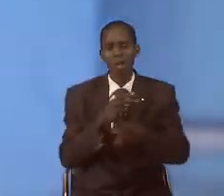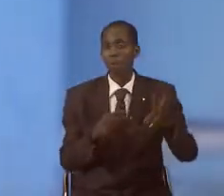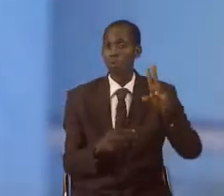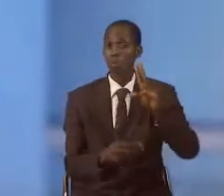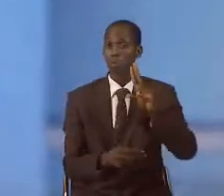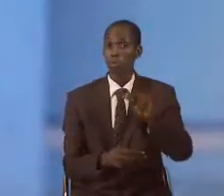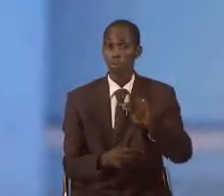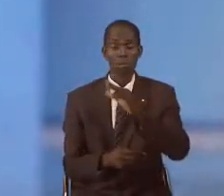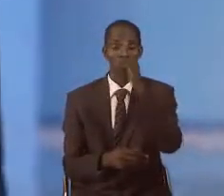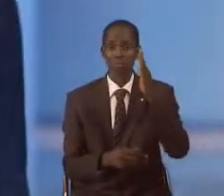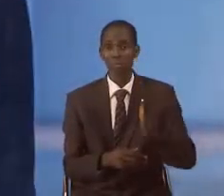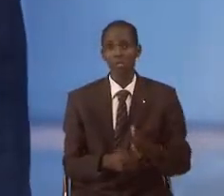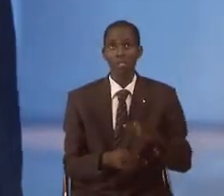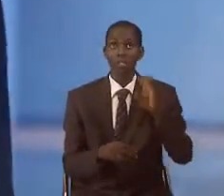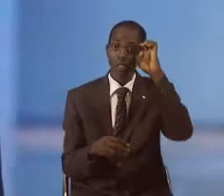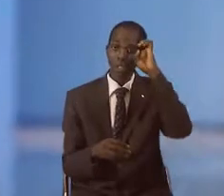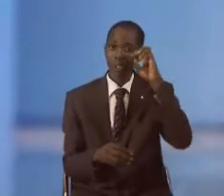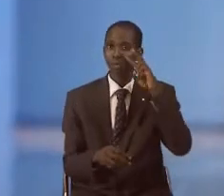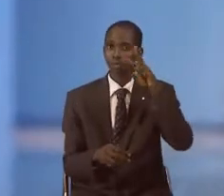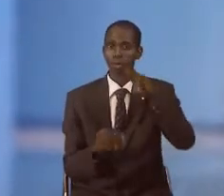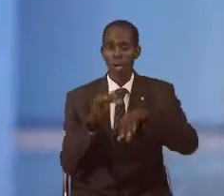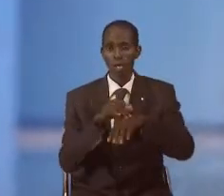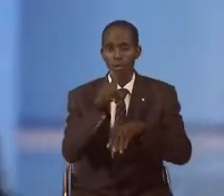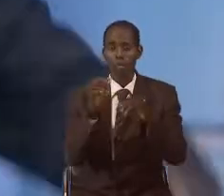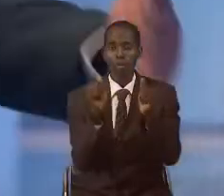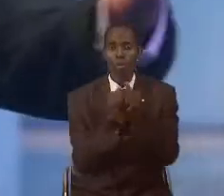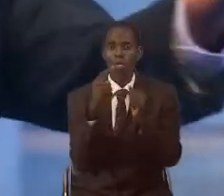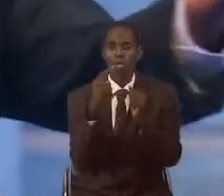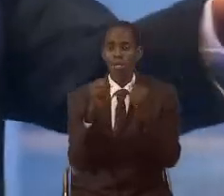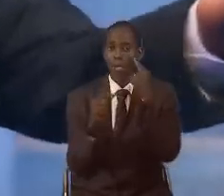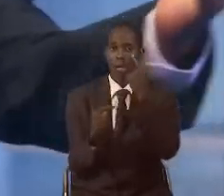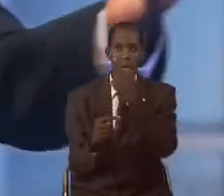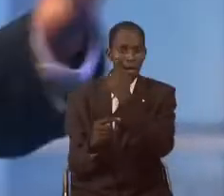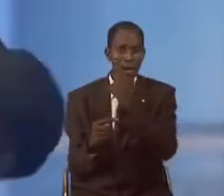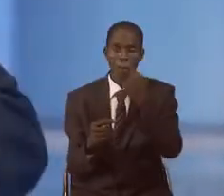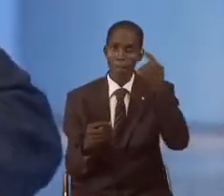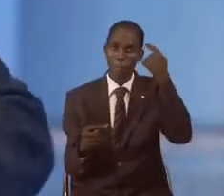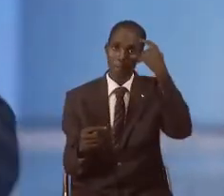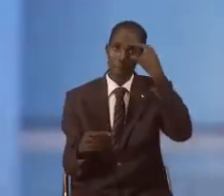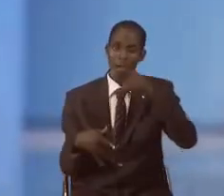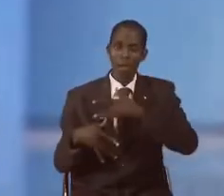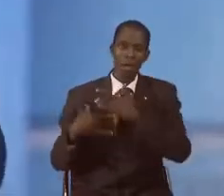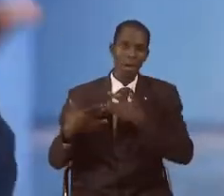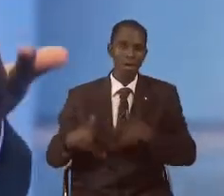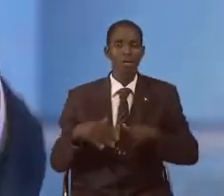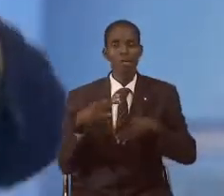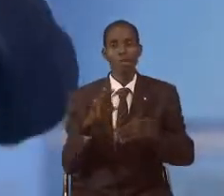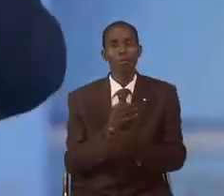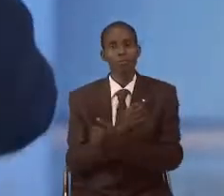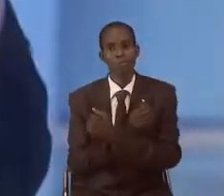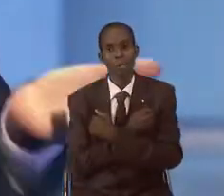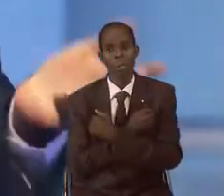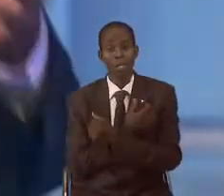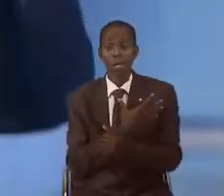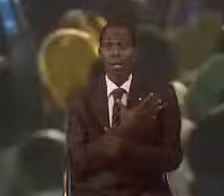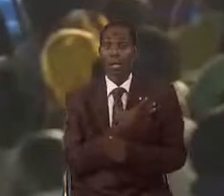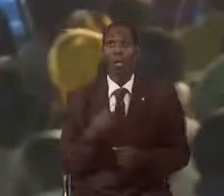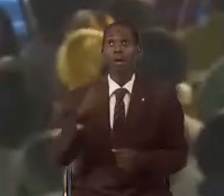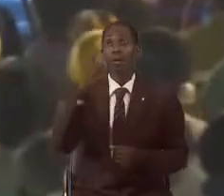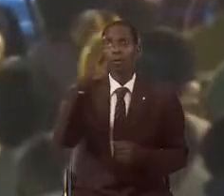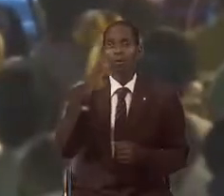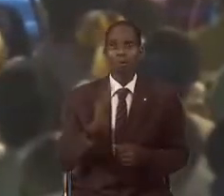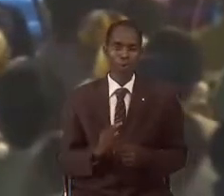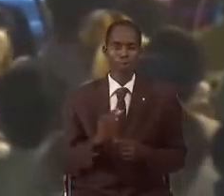that's another wood for the fire. Never. He looks at you with the eyes and the mind and